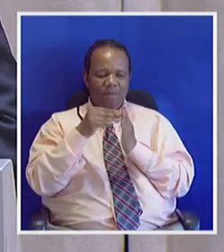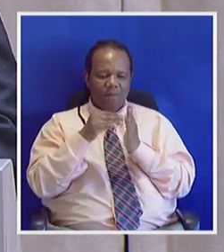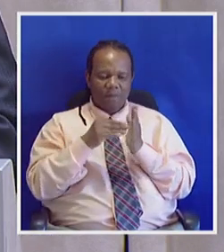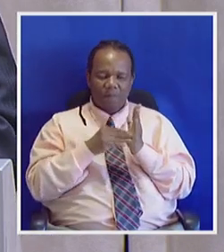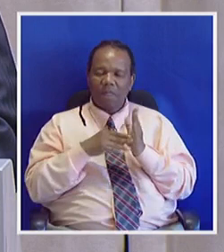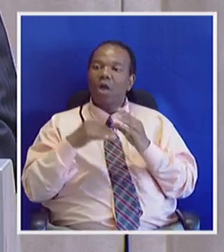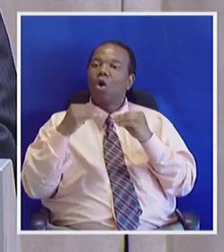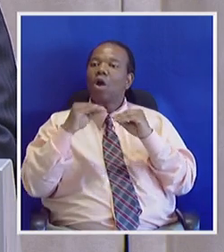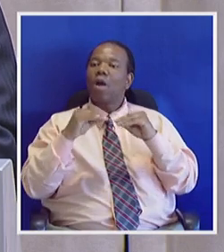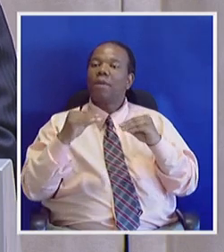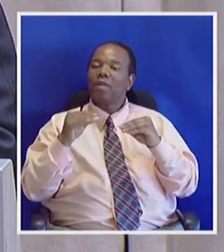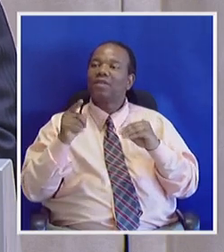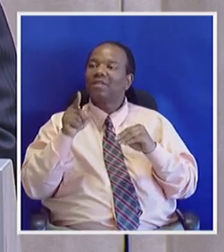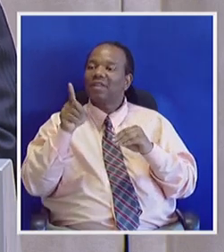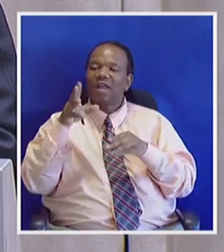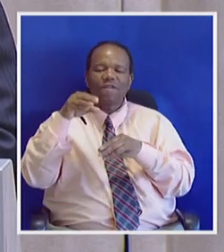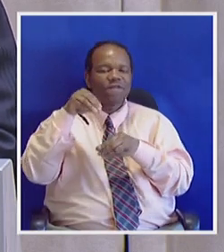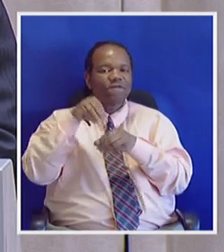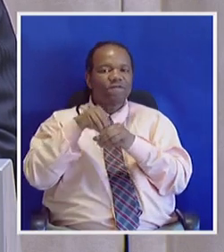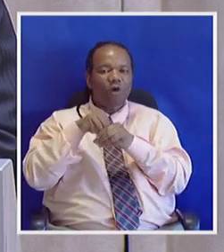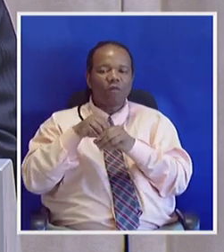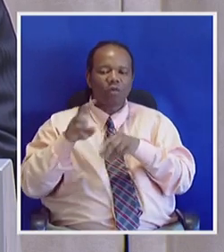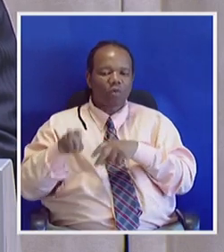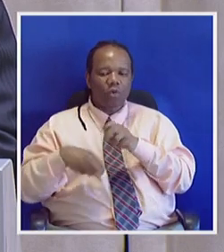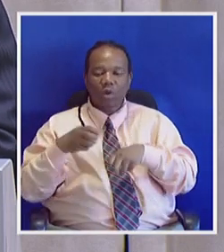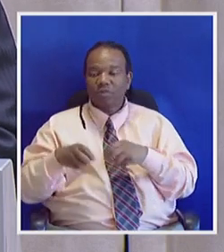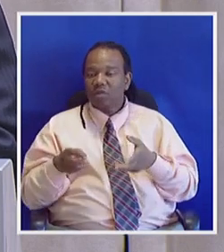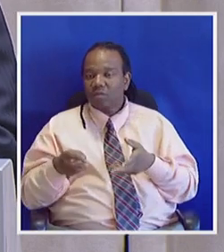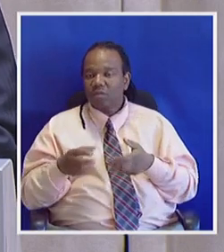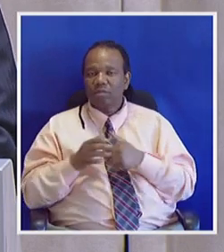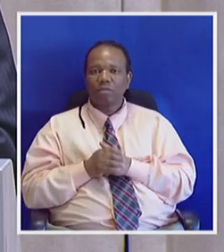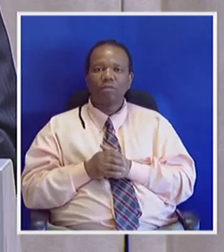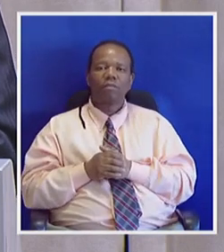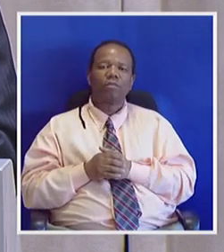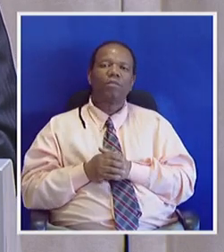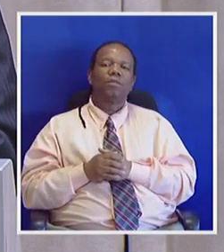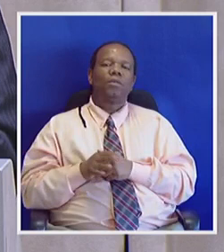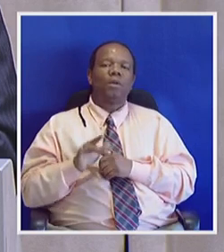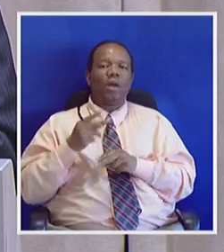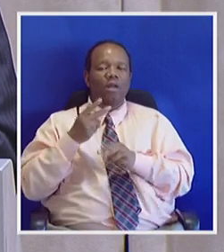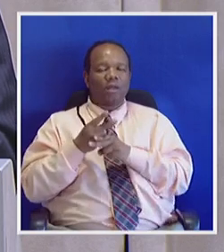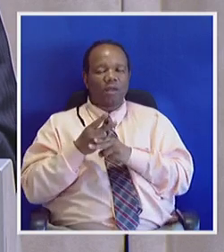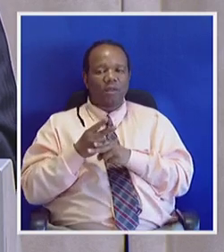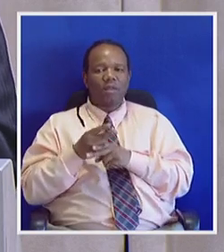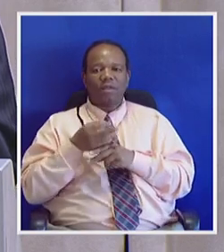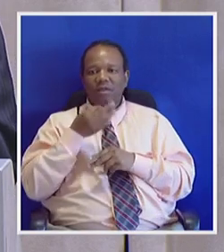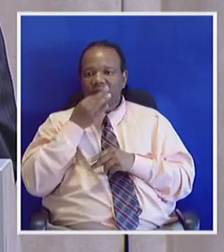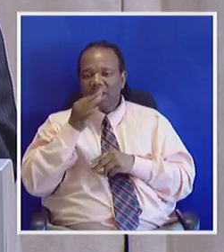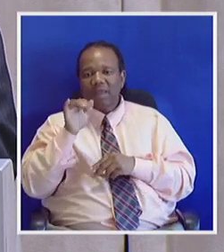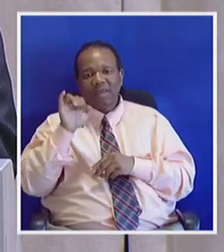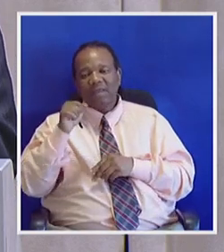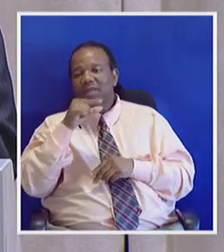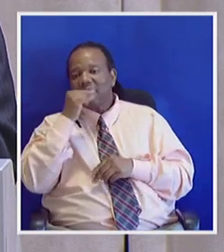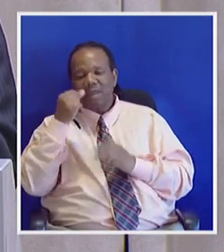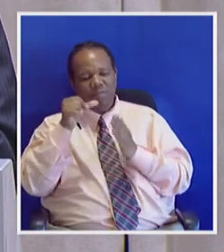companies that are involved in corrupt practices. It further calls for the sharing of this register